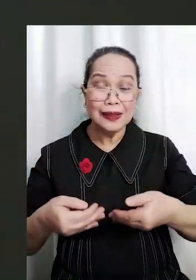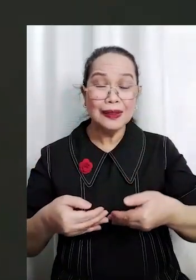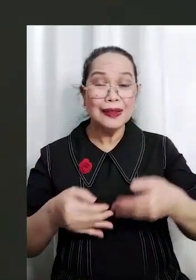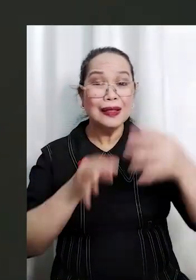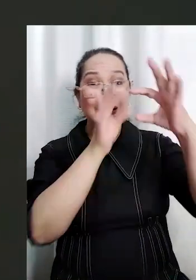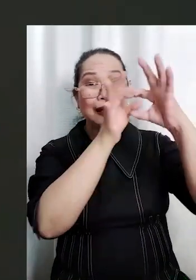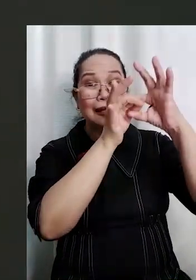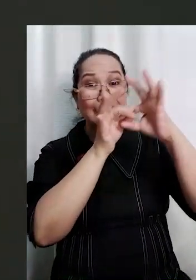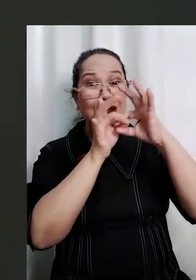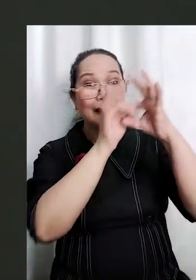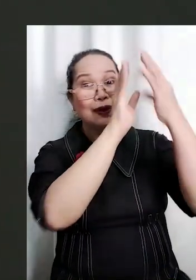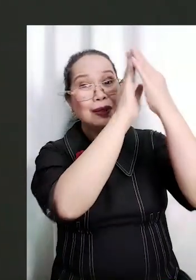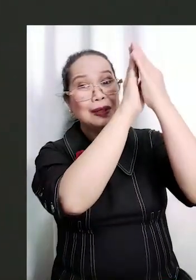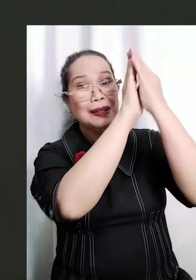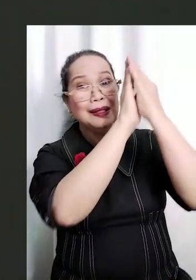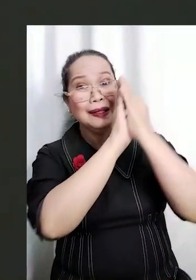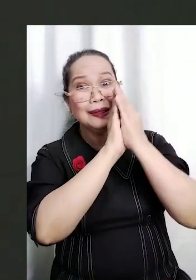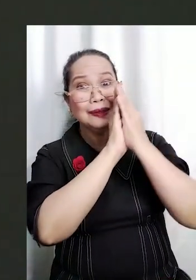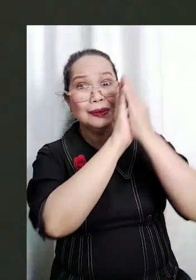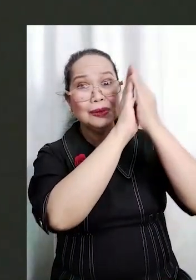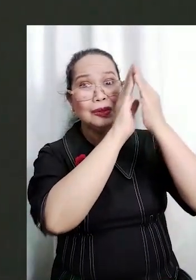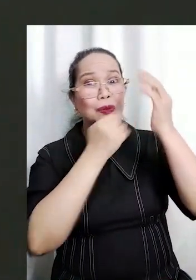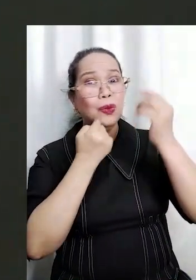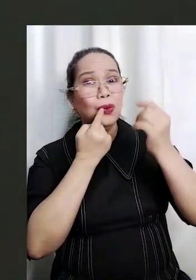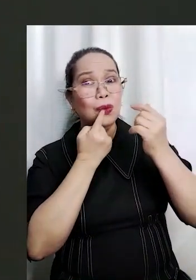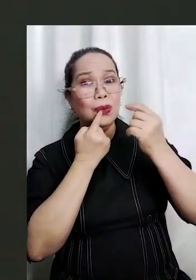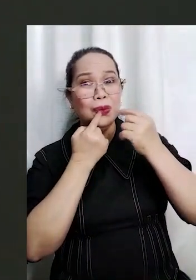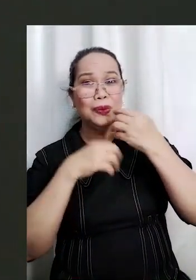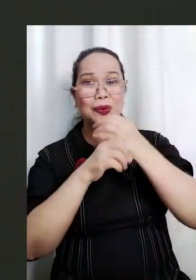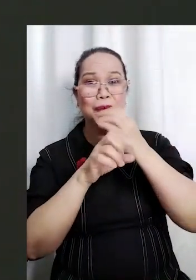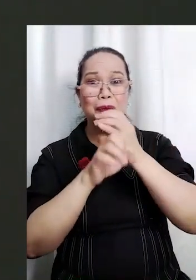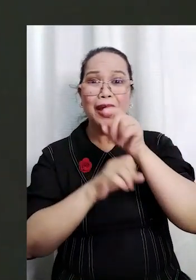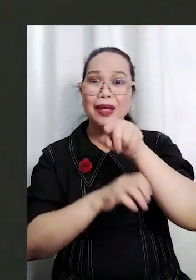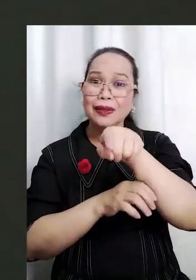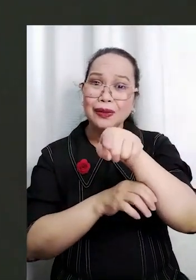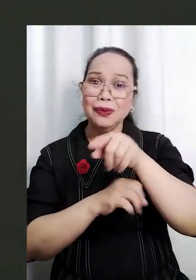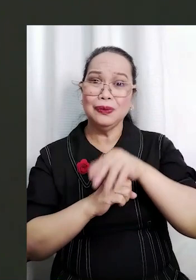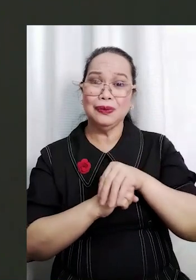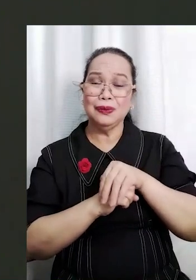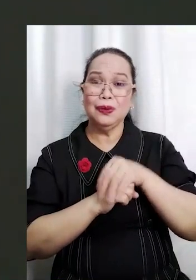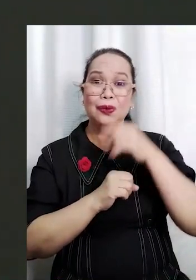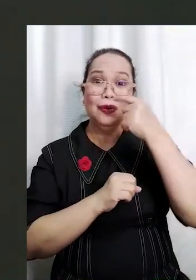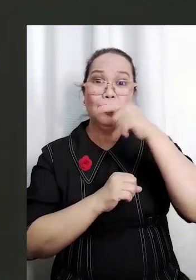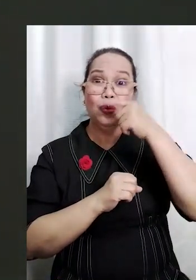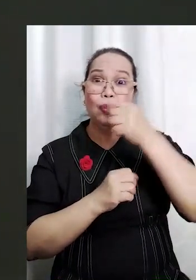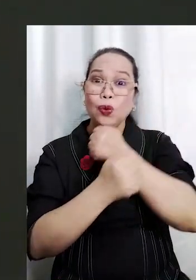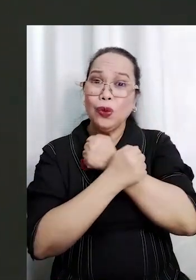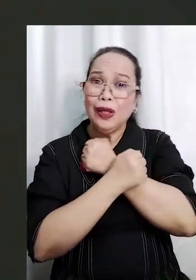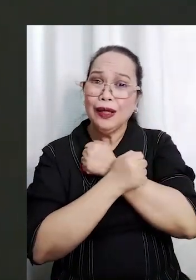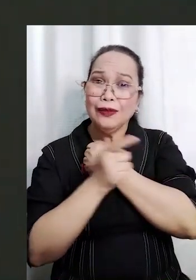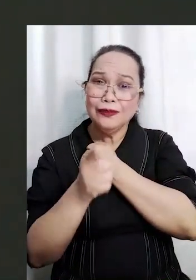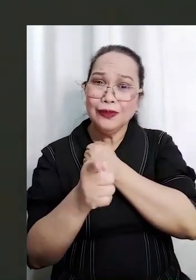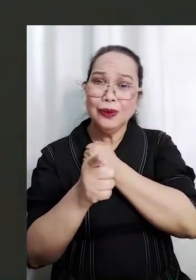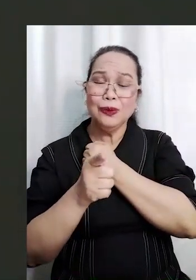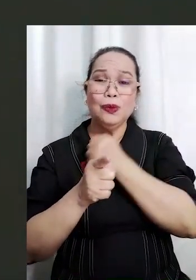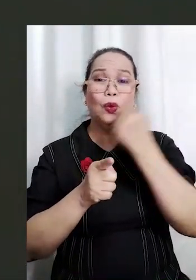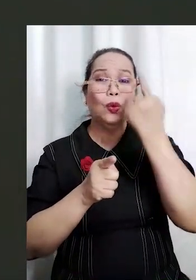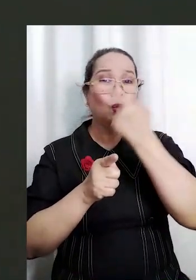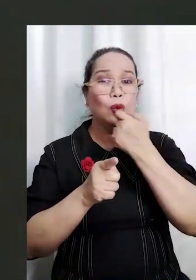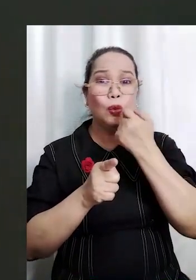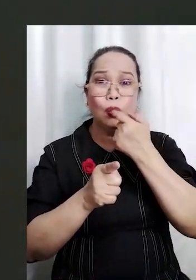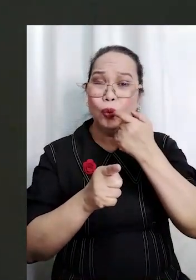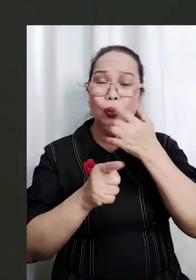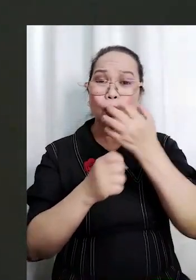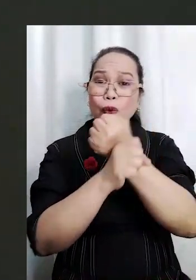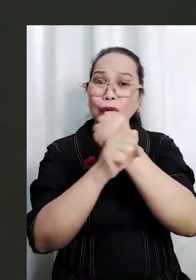your relationship with Christ. Who is the one who created you? Who is the one who loved you? Who